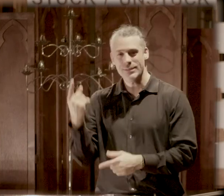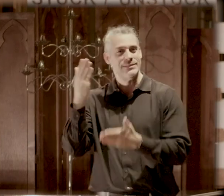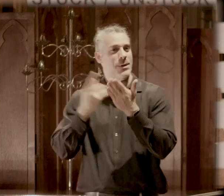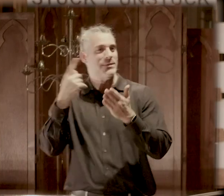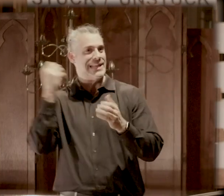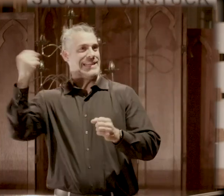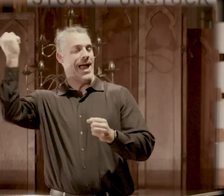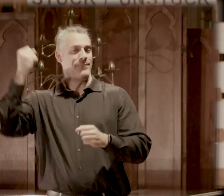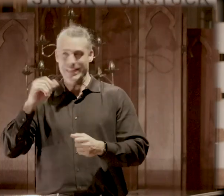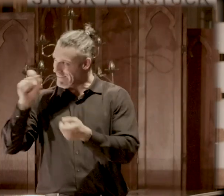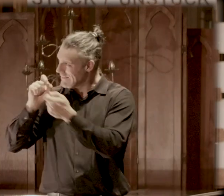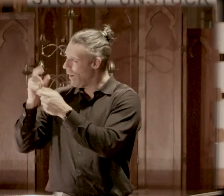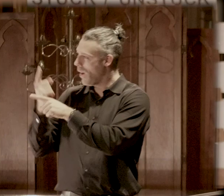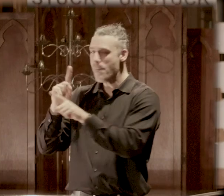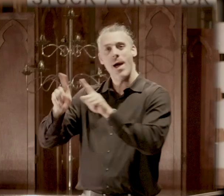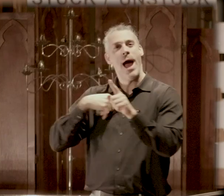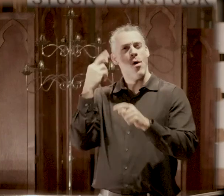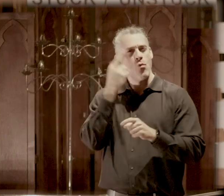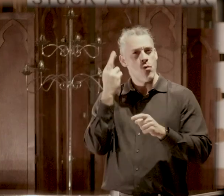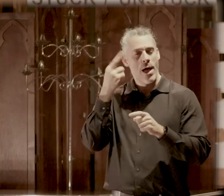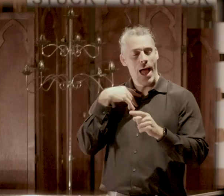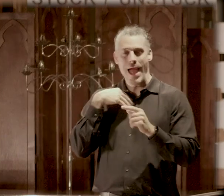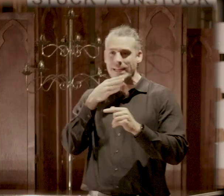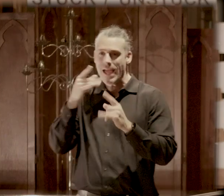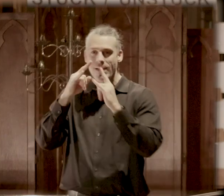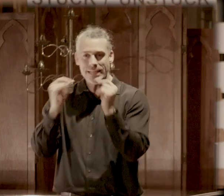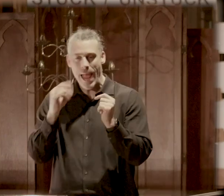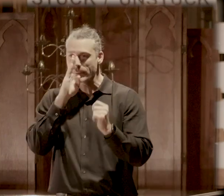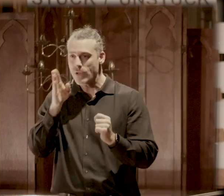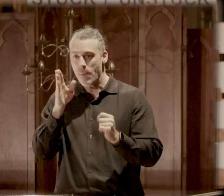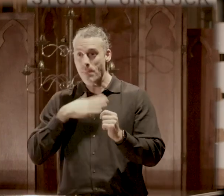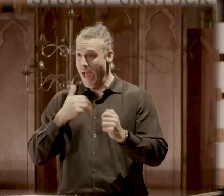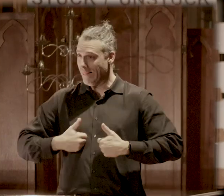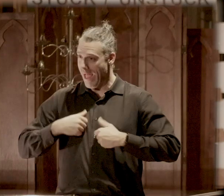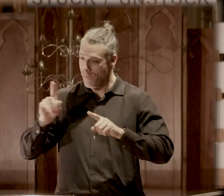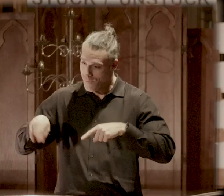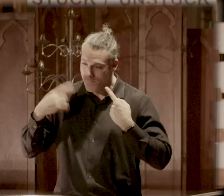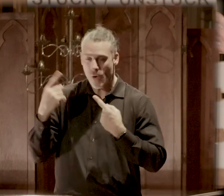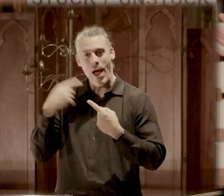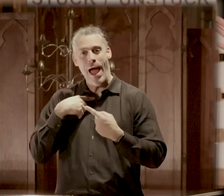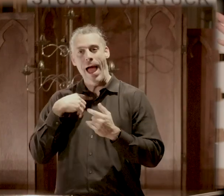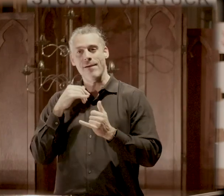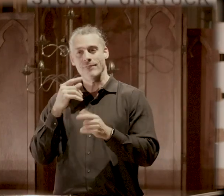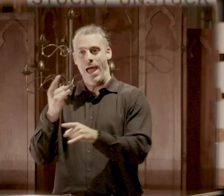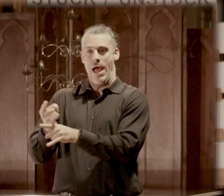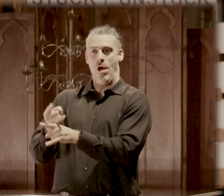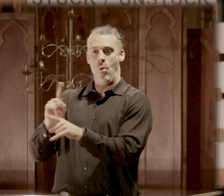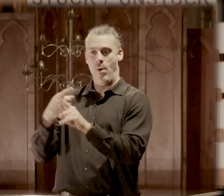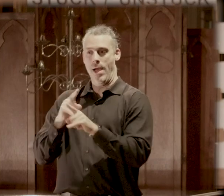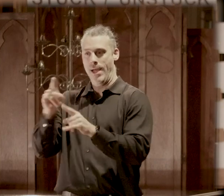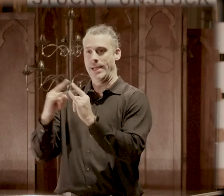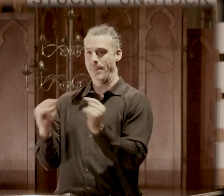Yeah, exactly. But that's when I realized that I'd never been camping sober in my life. You always have plenty of booze when you go